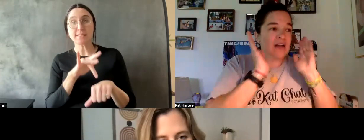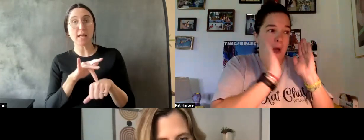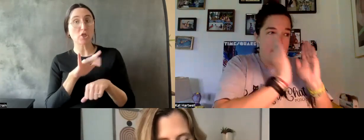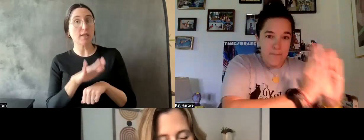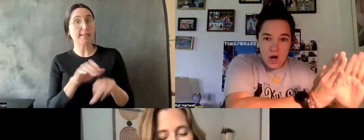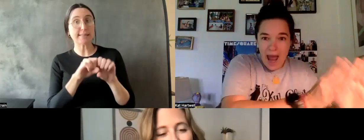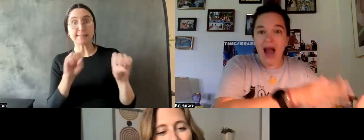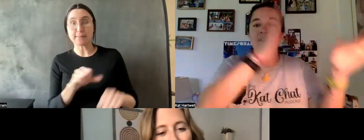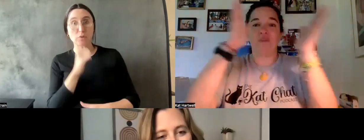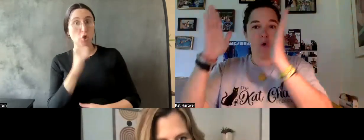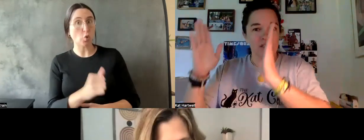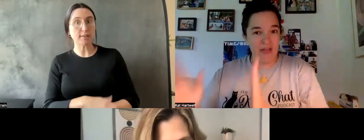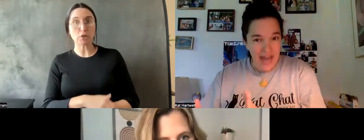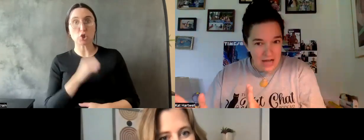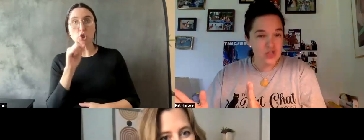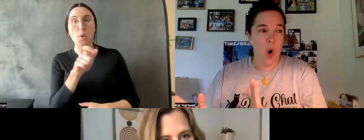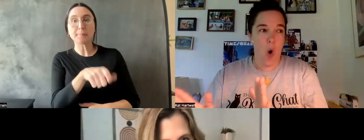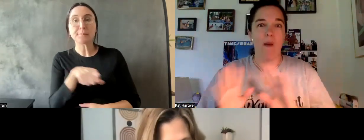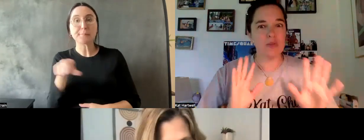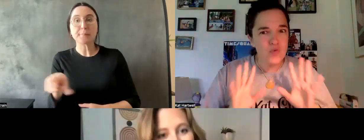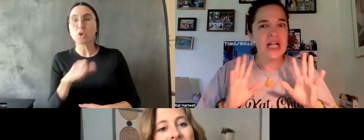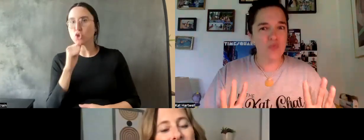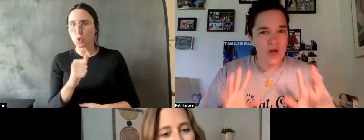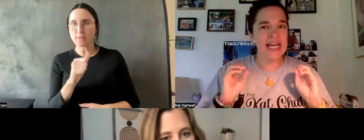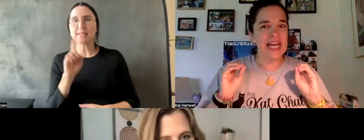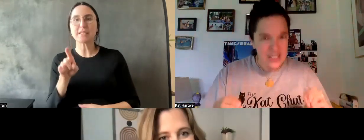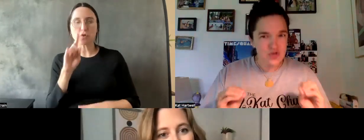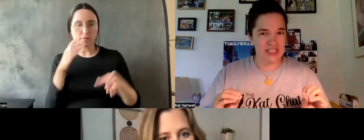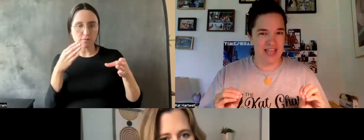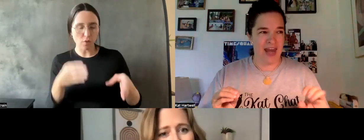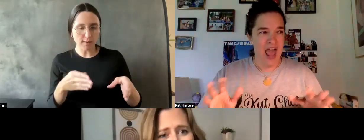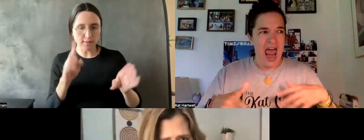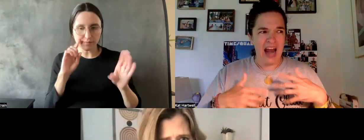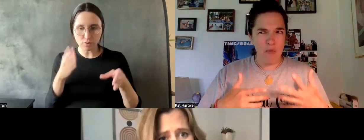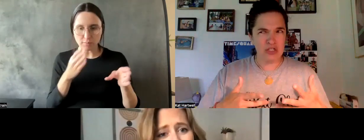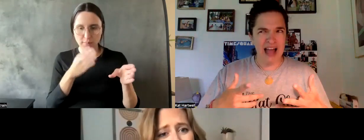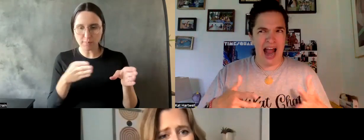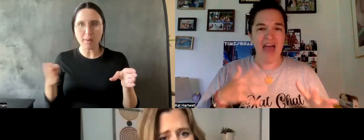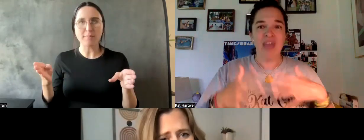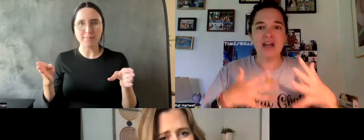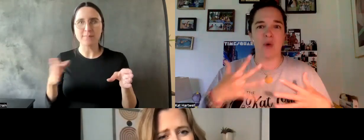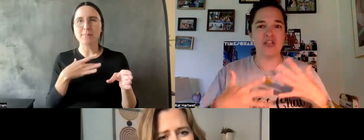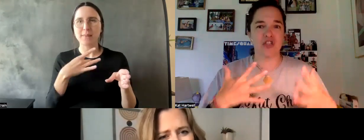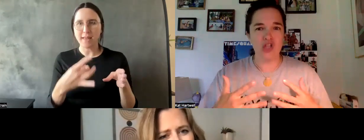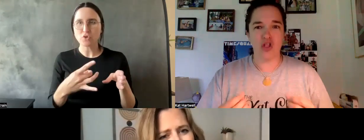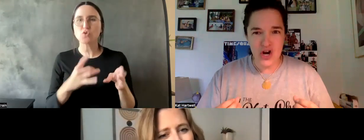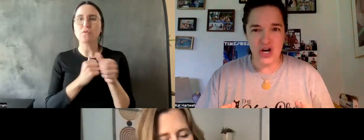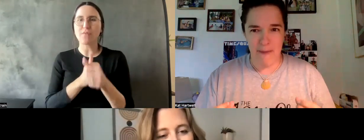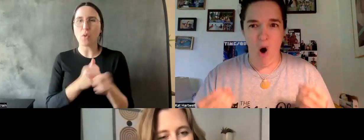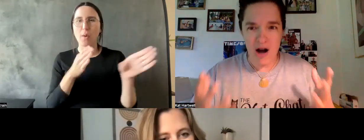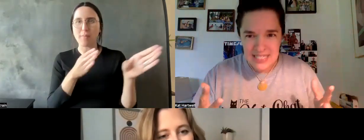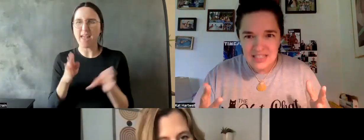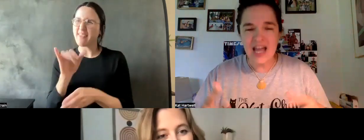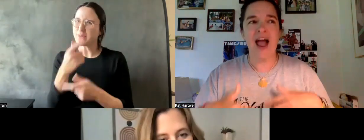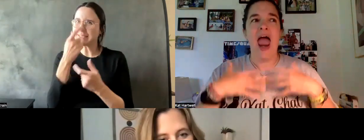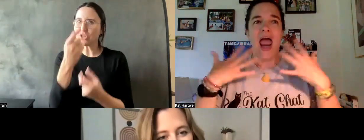of the box, put it back and focus on the next toy. But really, really interesting. And I was just like, that's when I started to learn